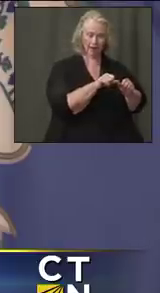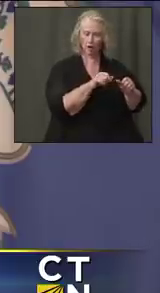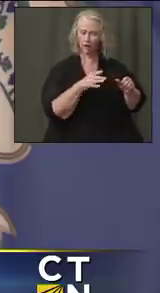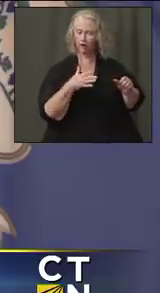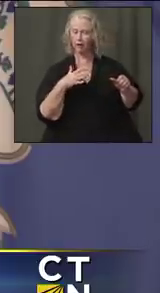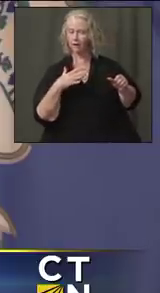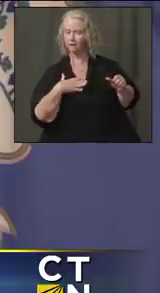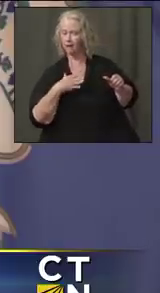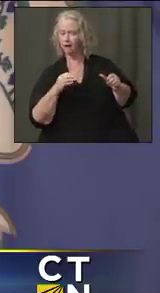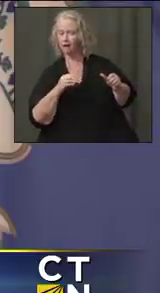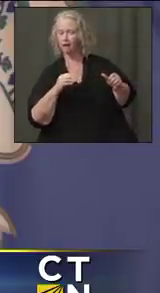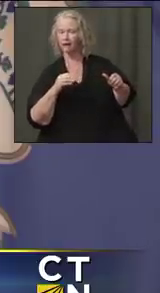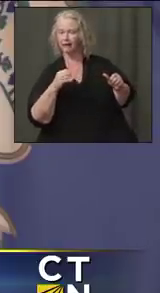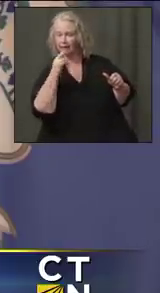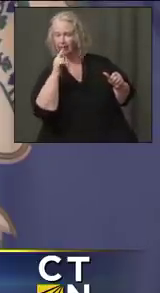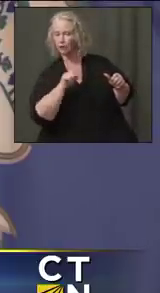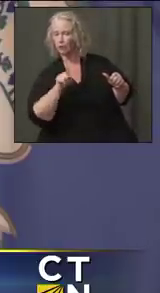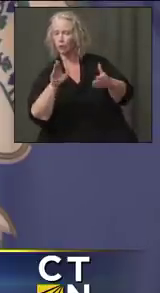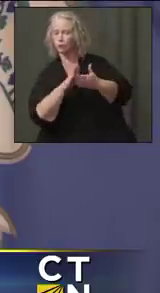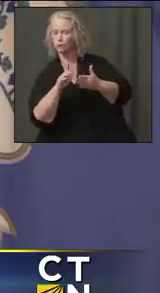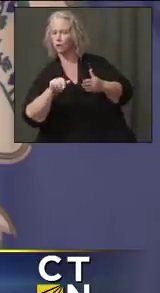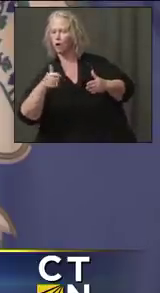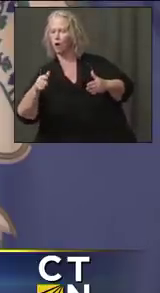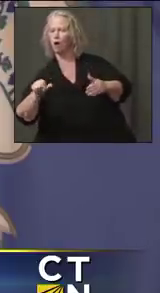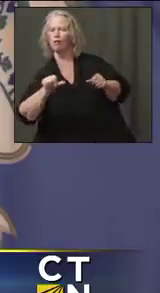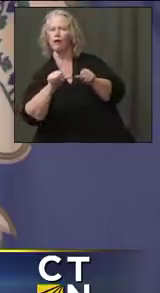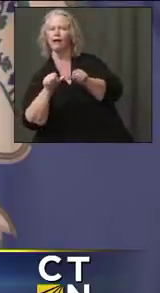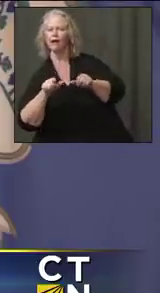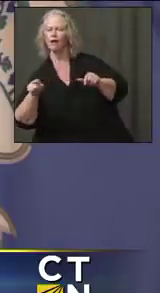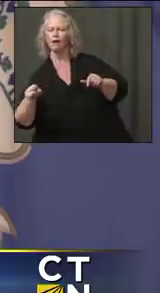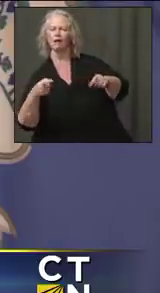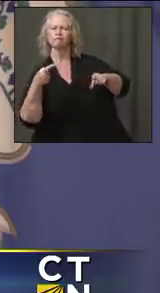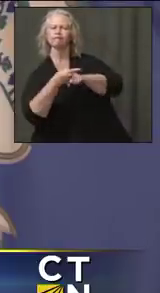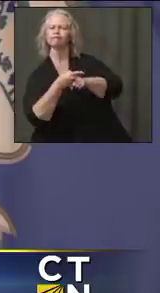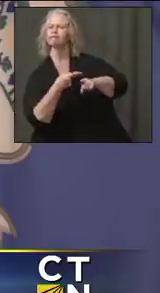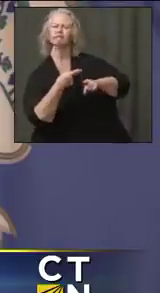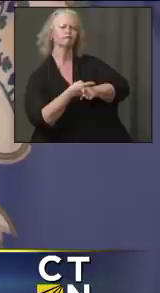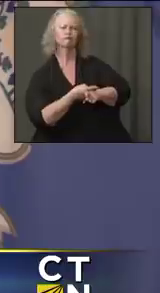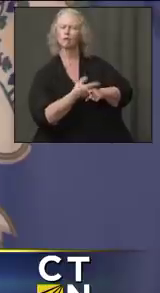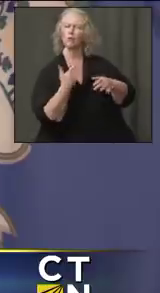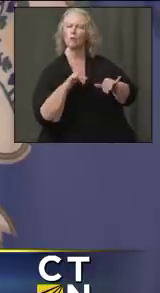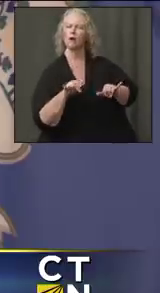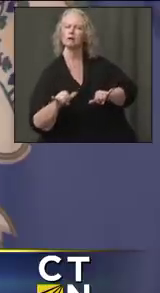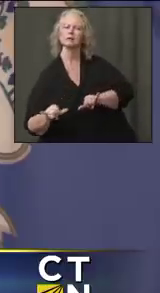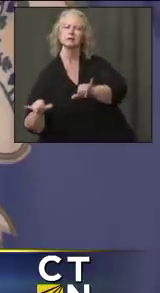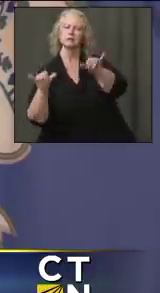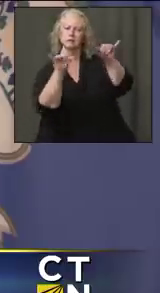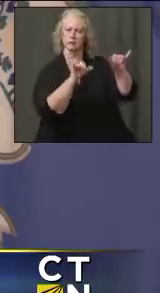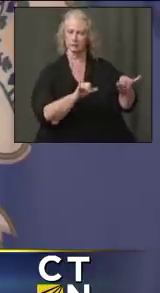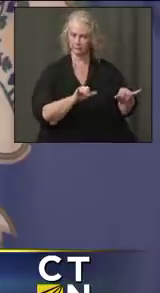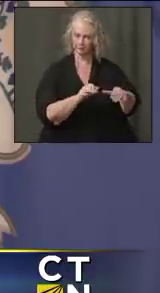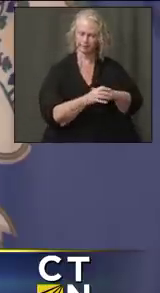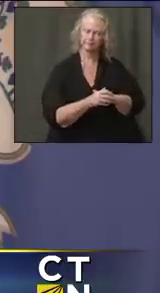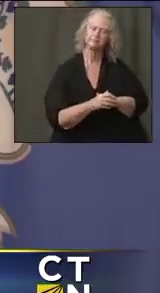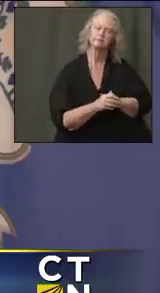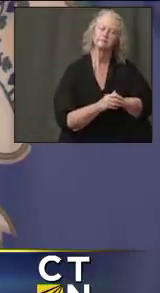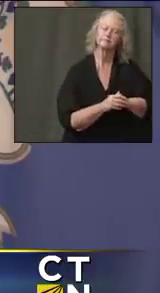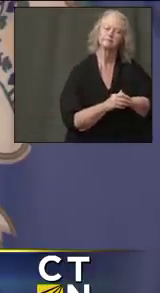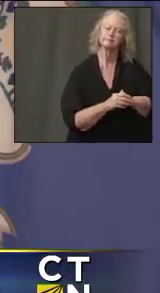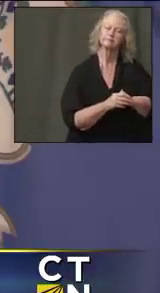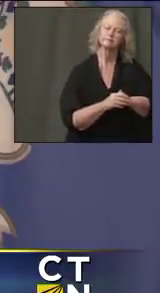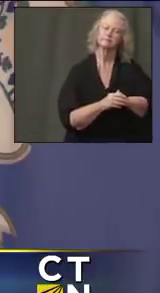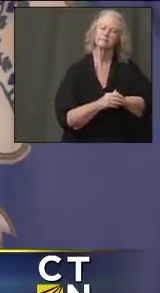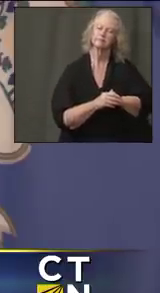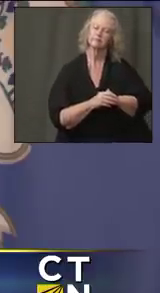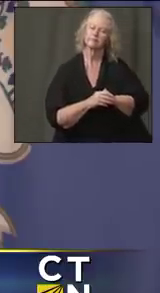district to the next, and to make sure we had that equality of opportunity for all of our kids. Next thing we had to think about